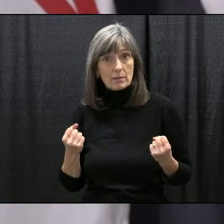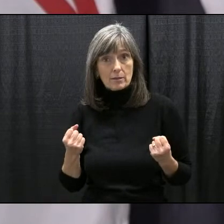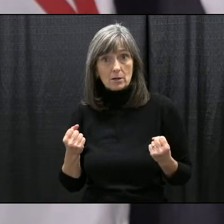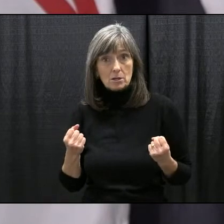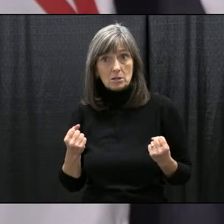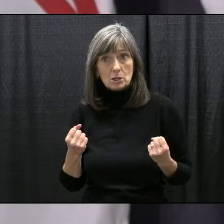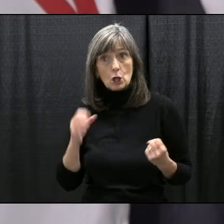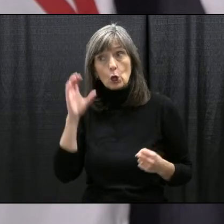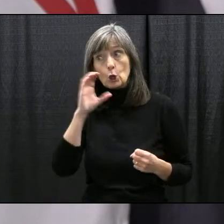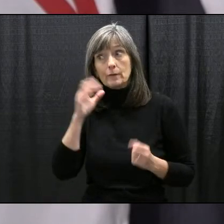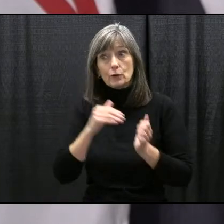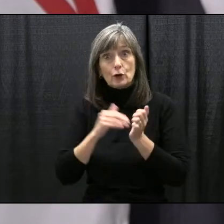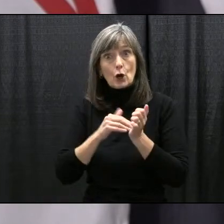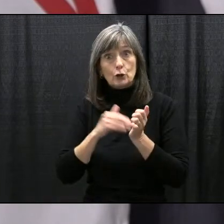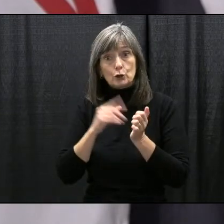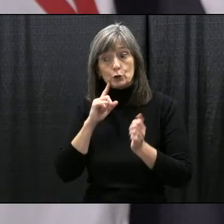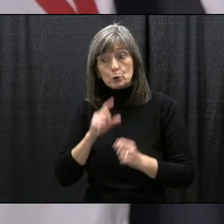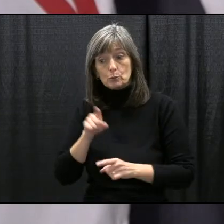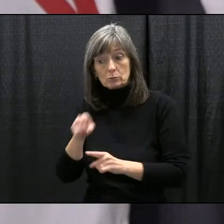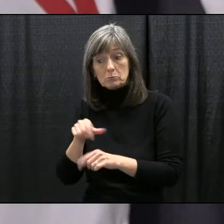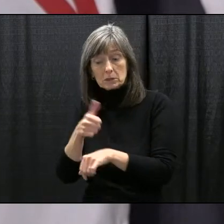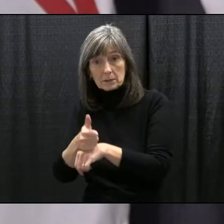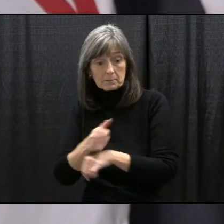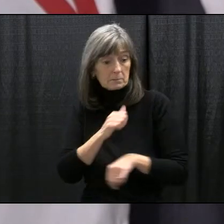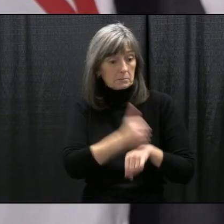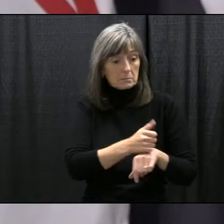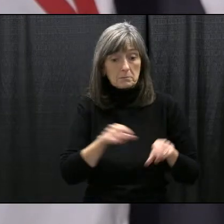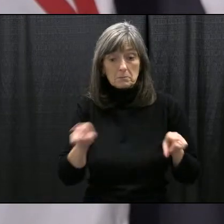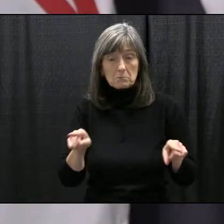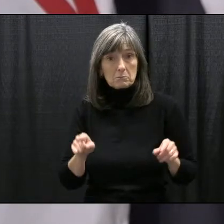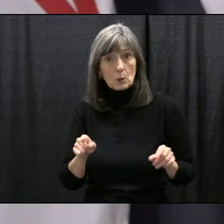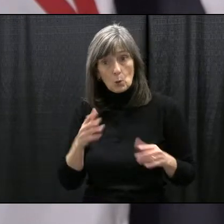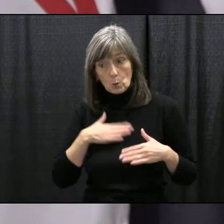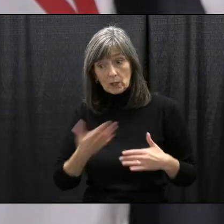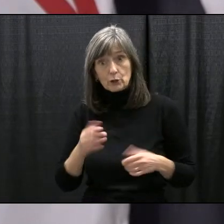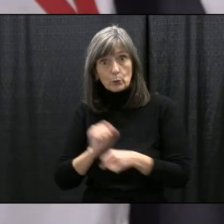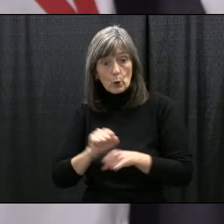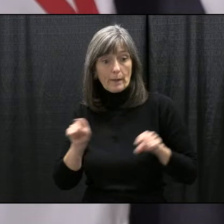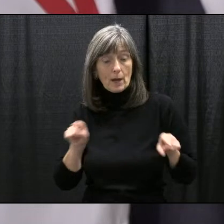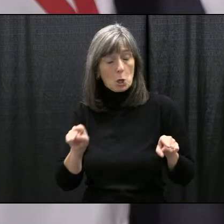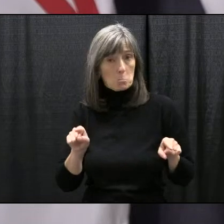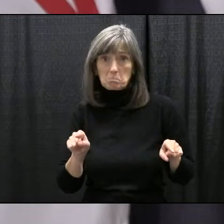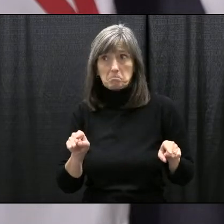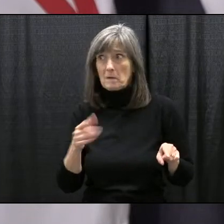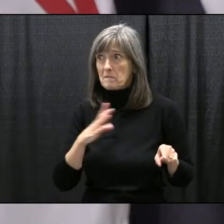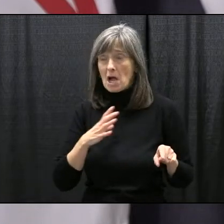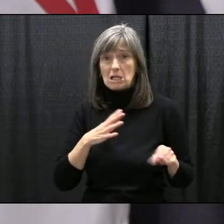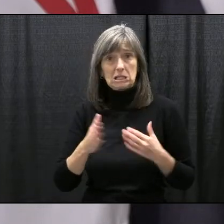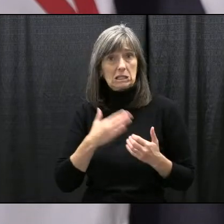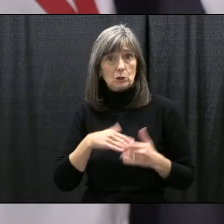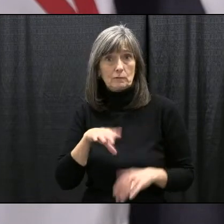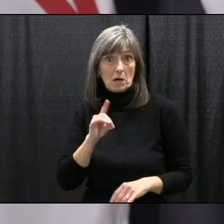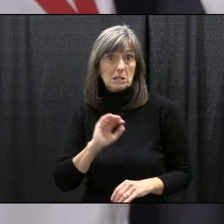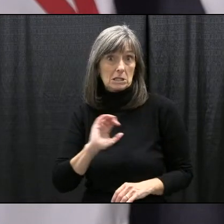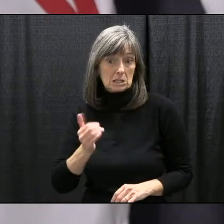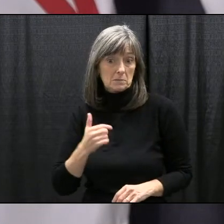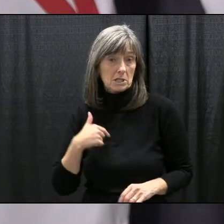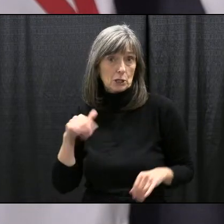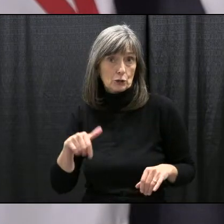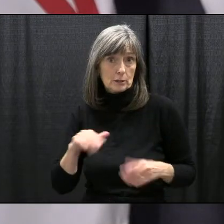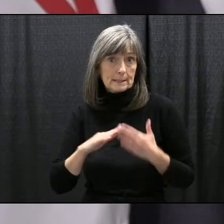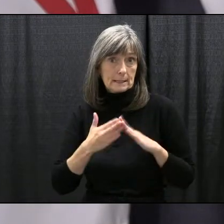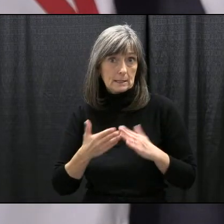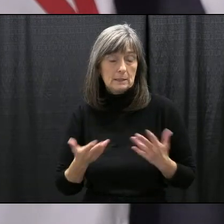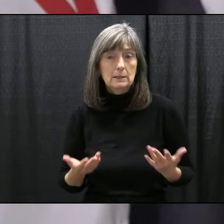finding physicians prepared to do the sessional work. I think that would be probably